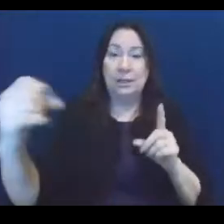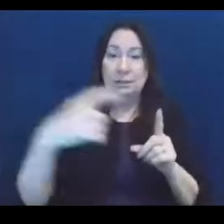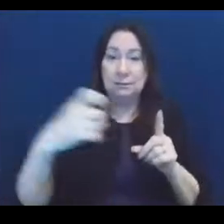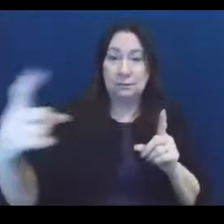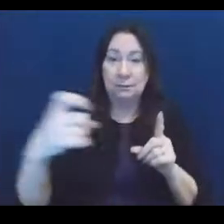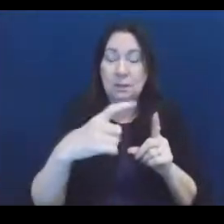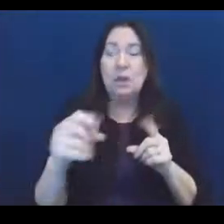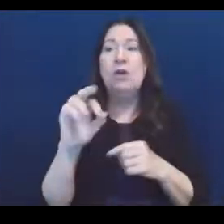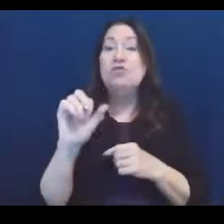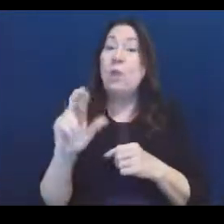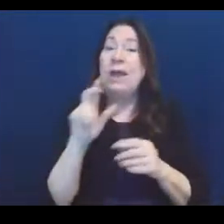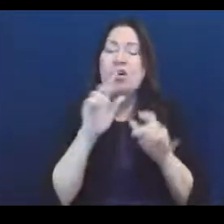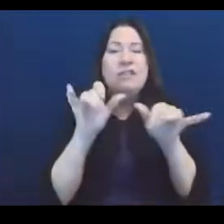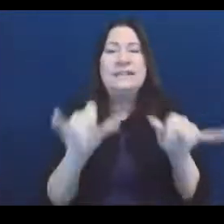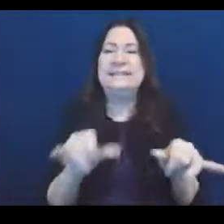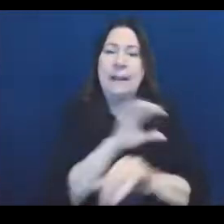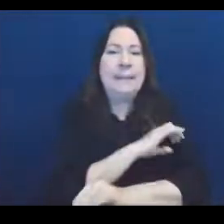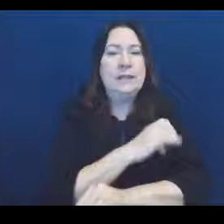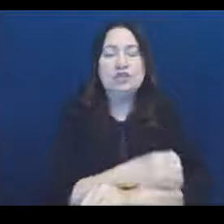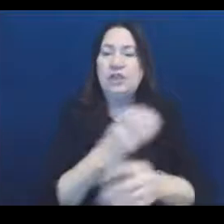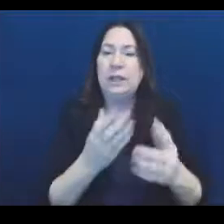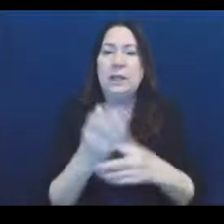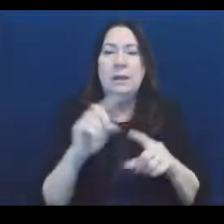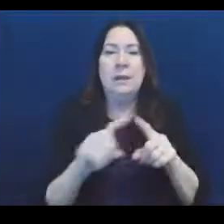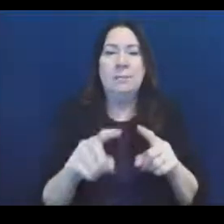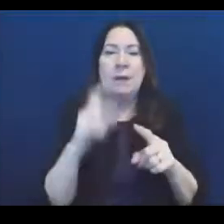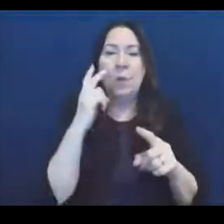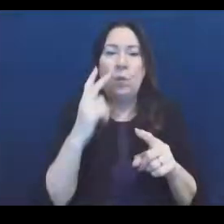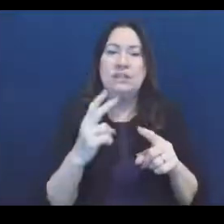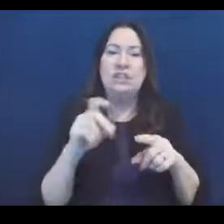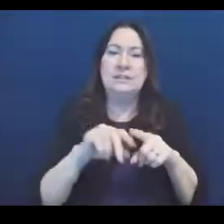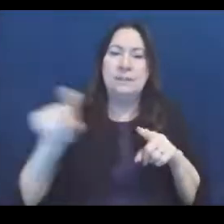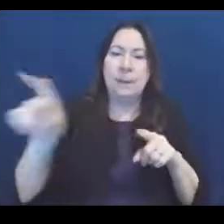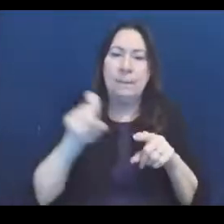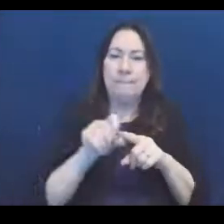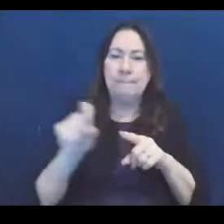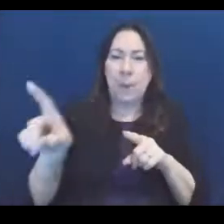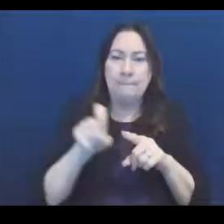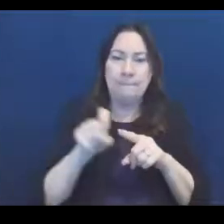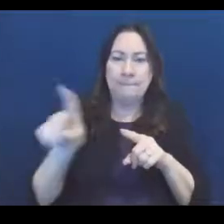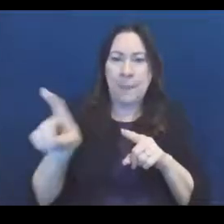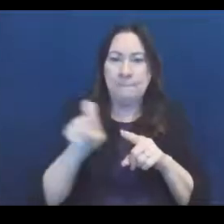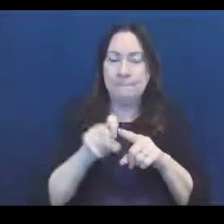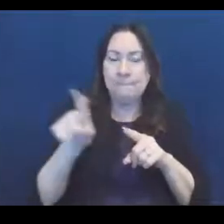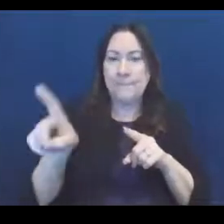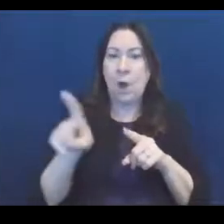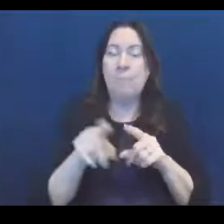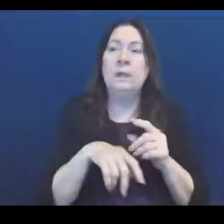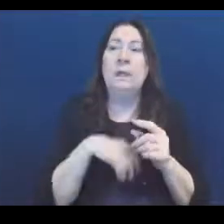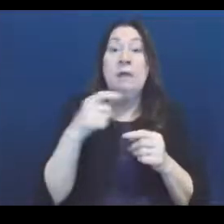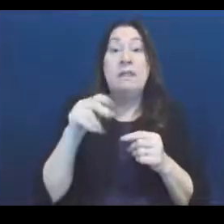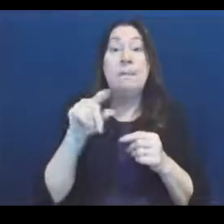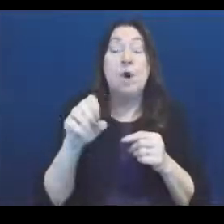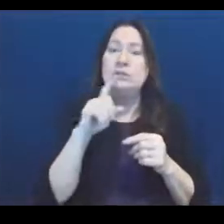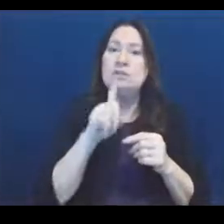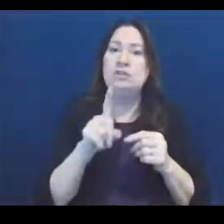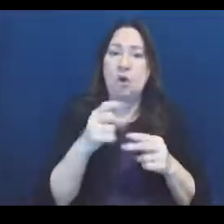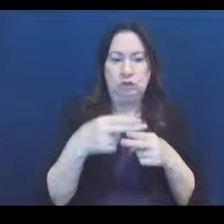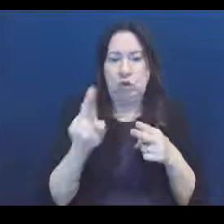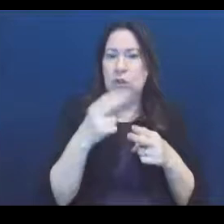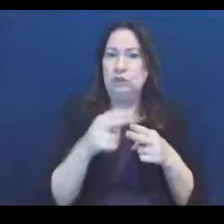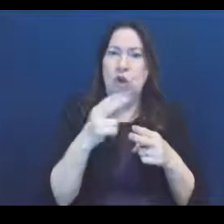no more energy than that over the long term, but we just save it up and send out brief pulses. And the pulses are so brief, they have virtually